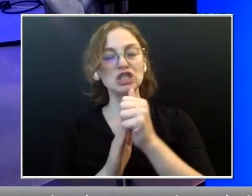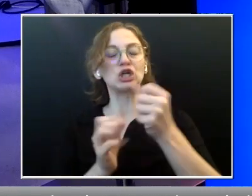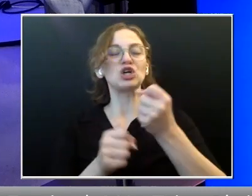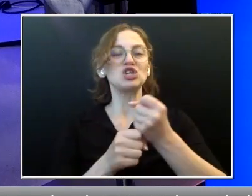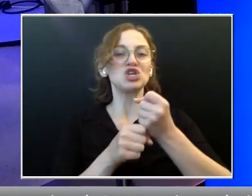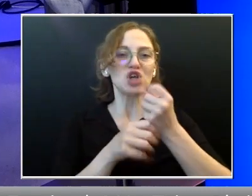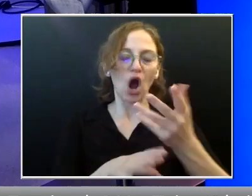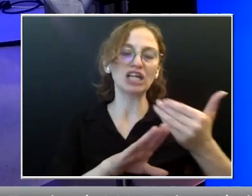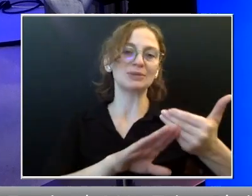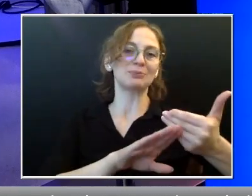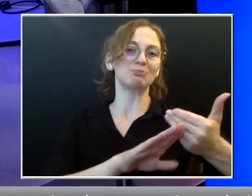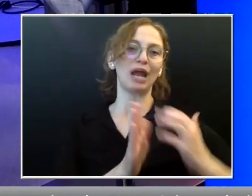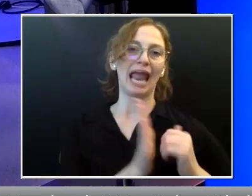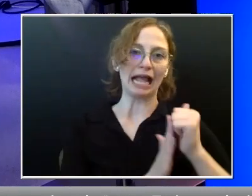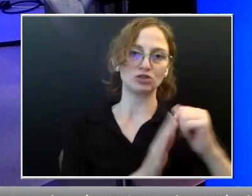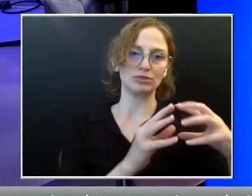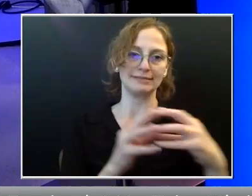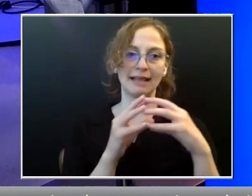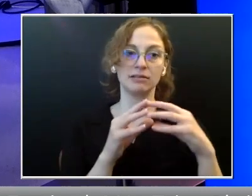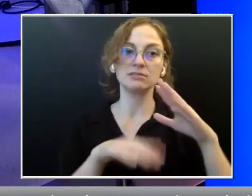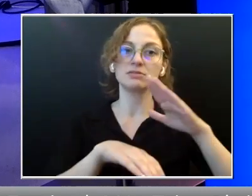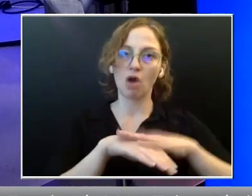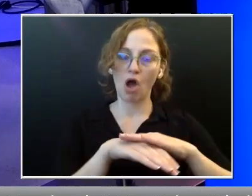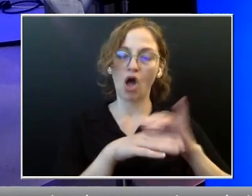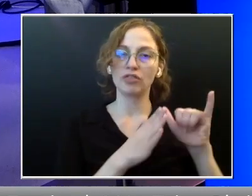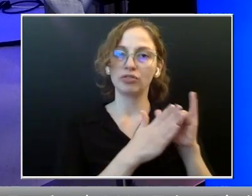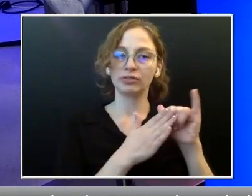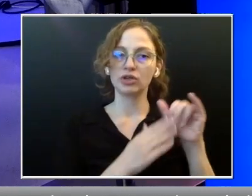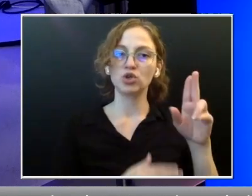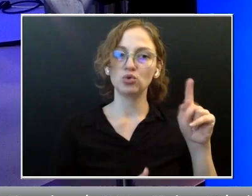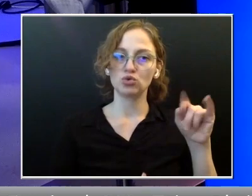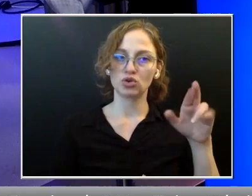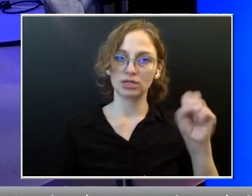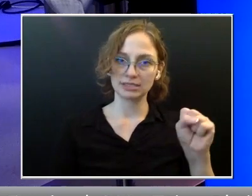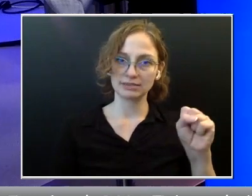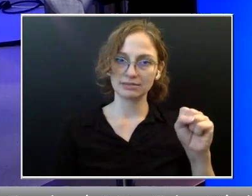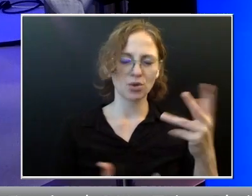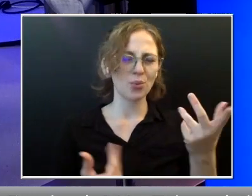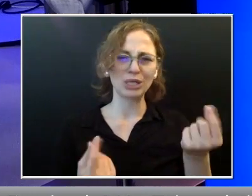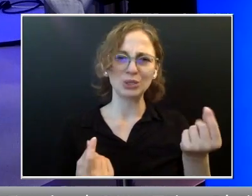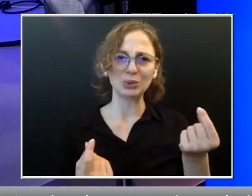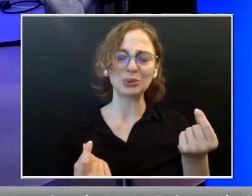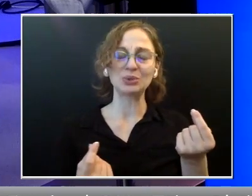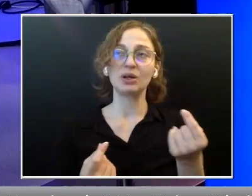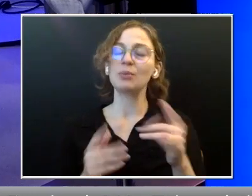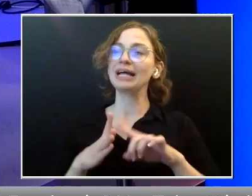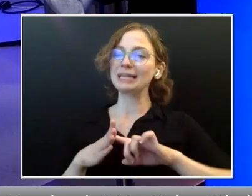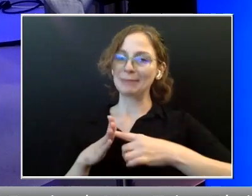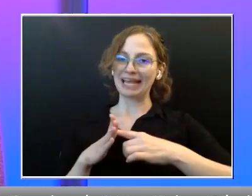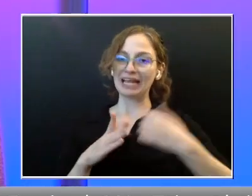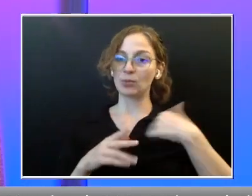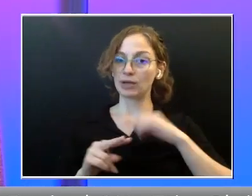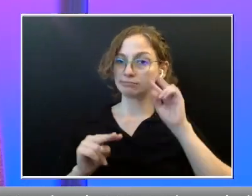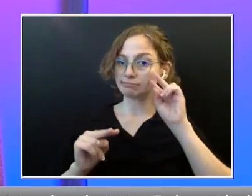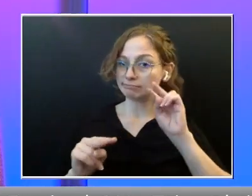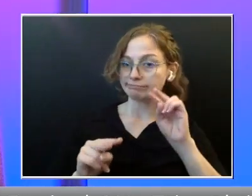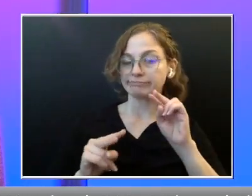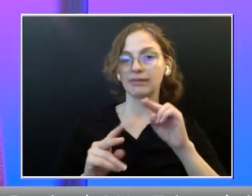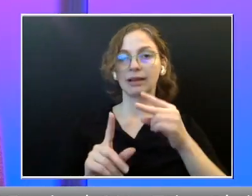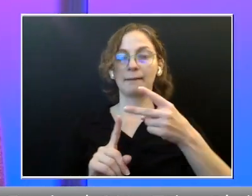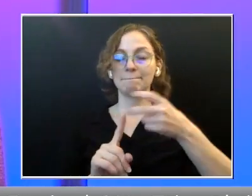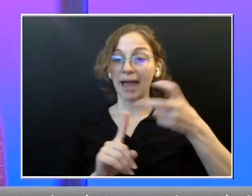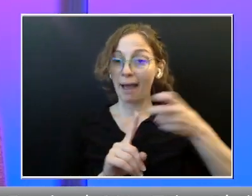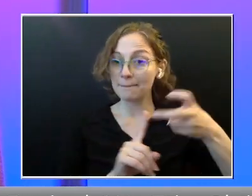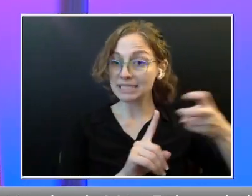Angela? Well, initially, we did a lot of surveillance and biopsies, which I have a decent number of